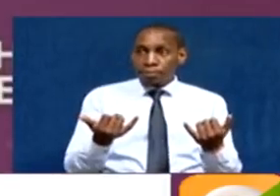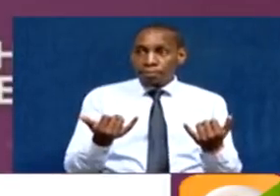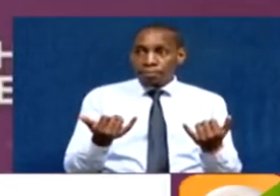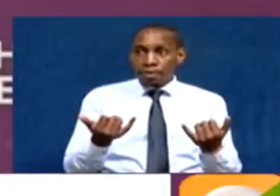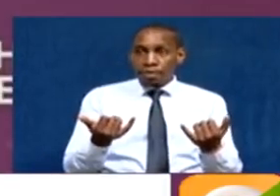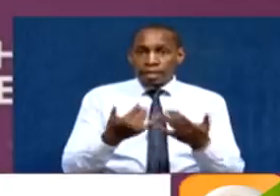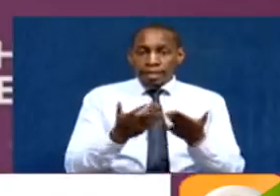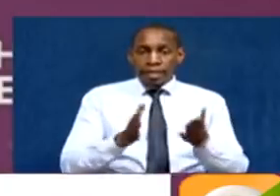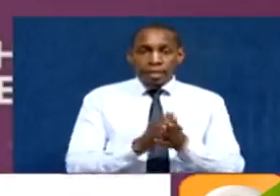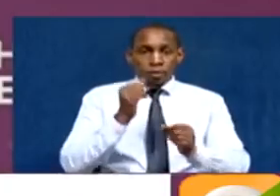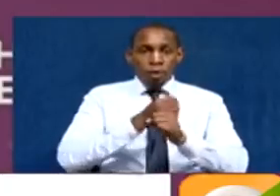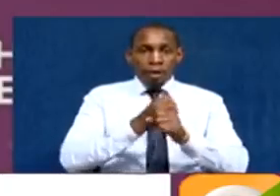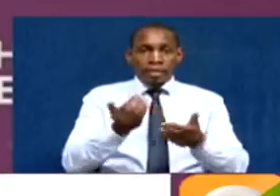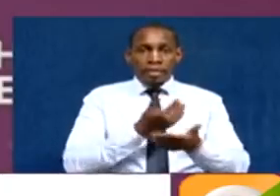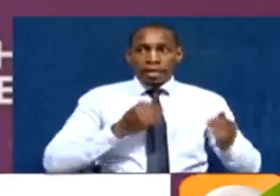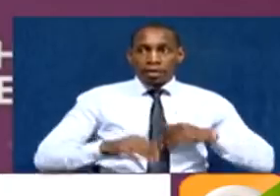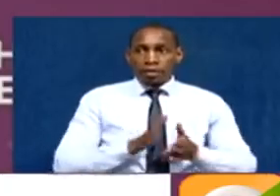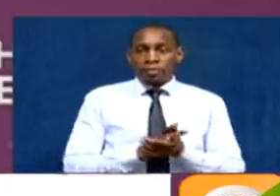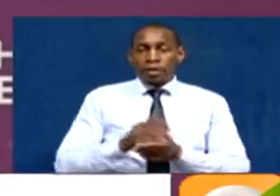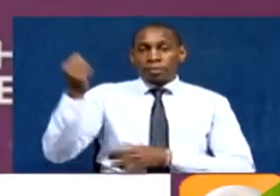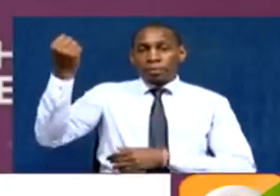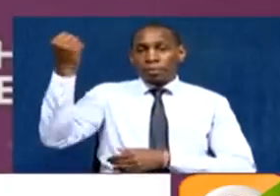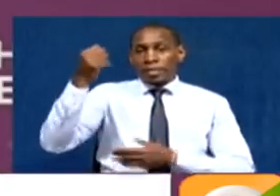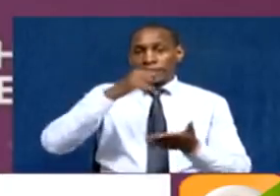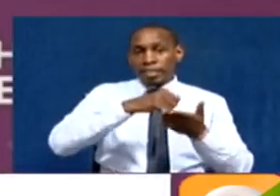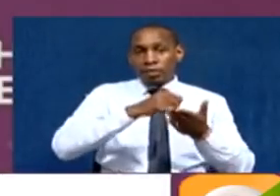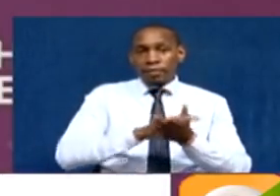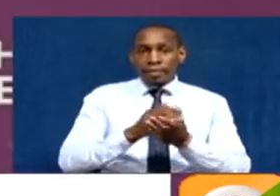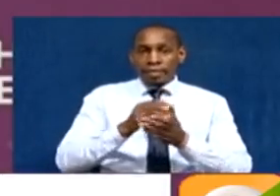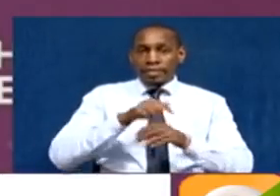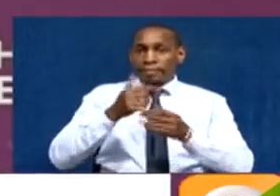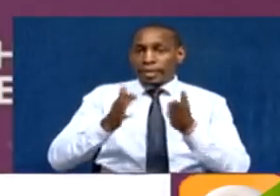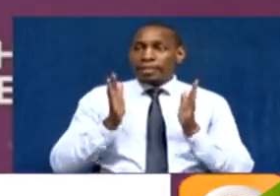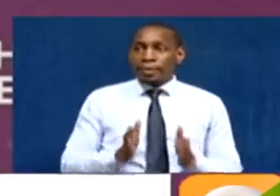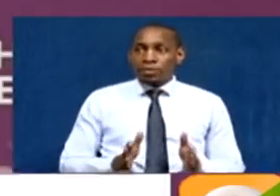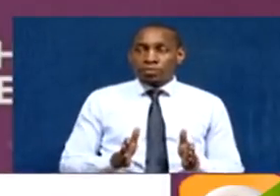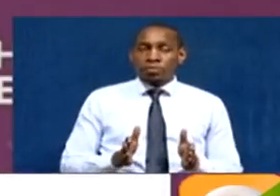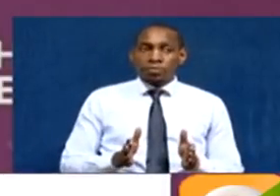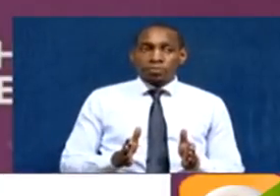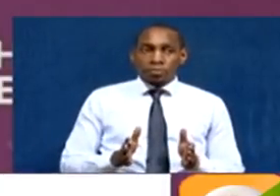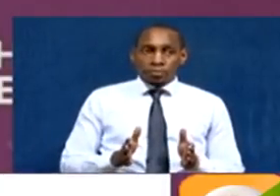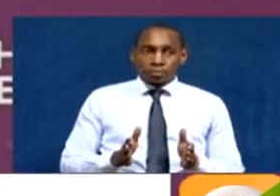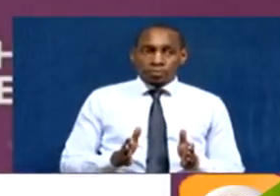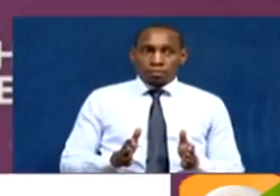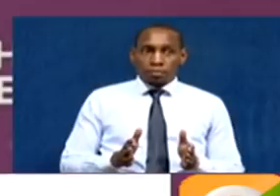any fight against corruption is politicized. If anybody is